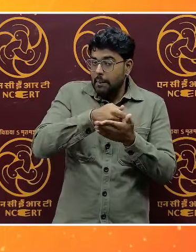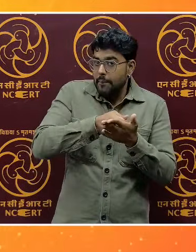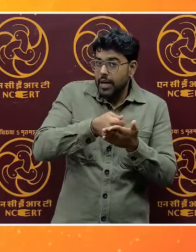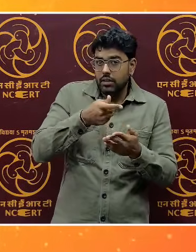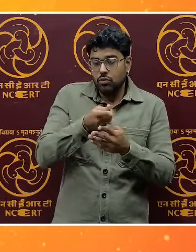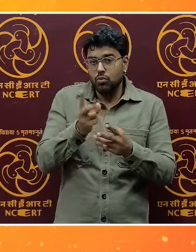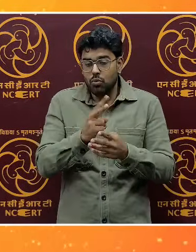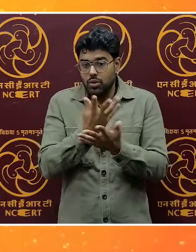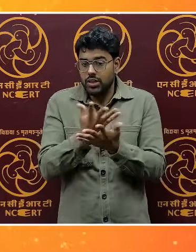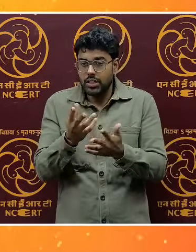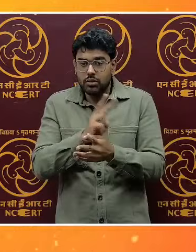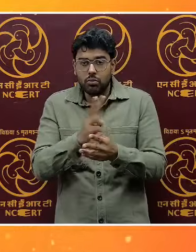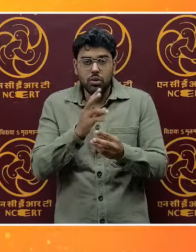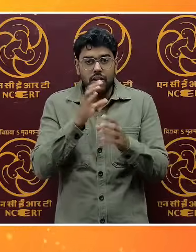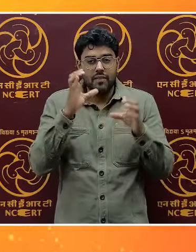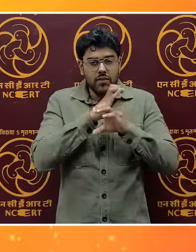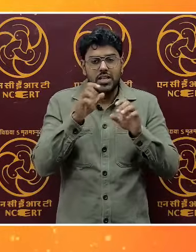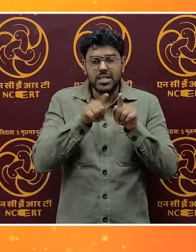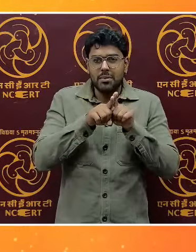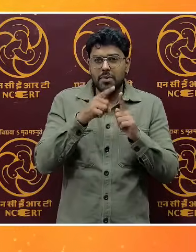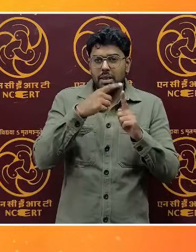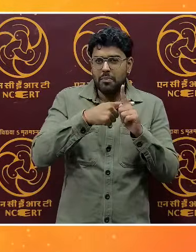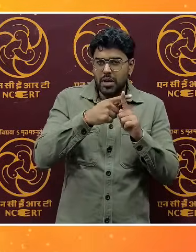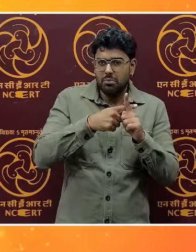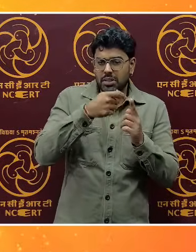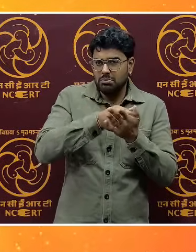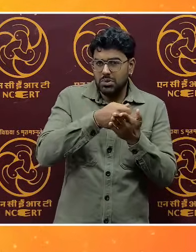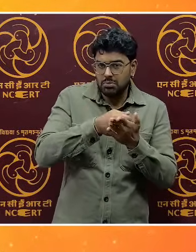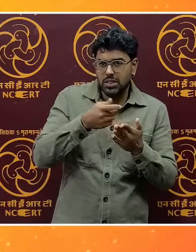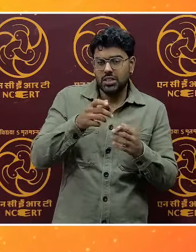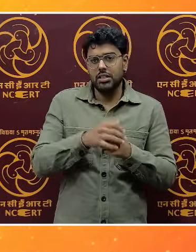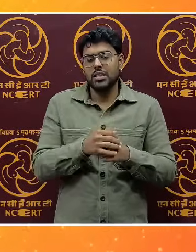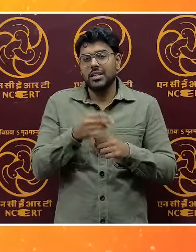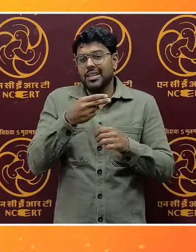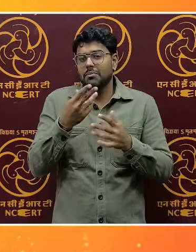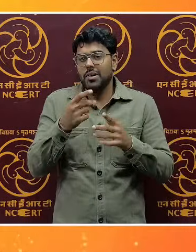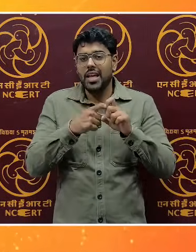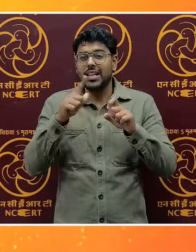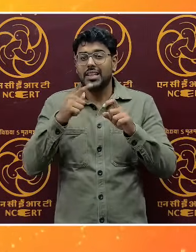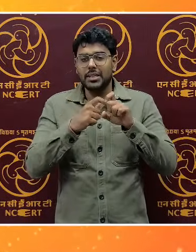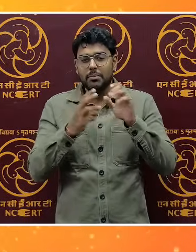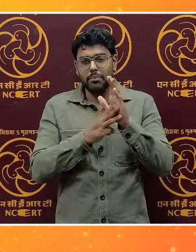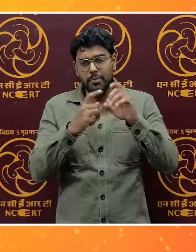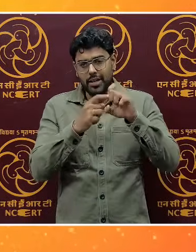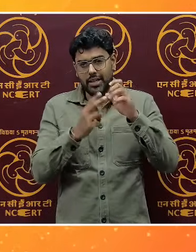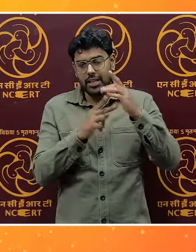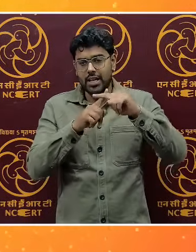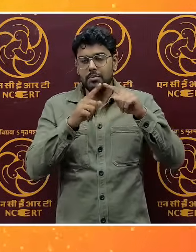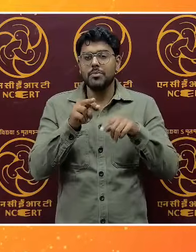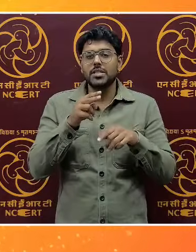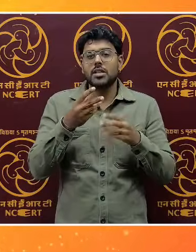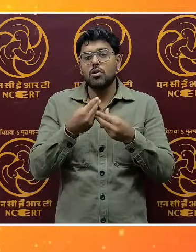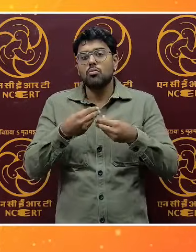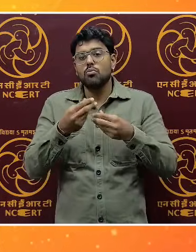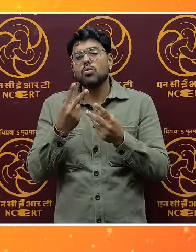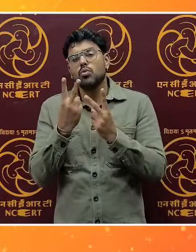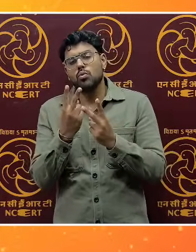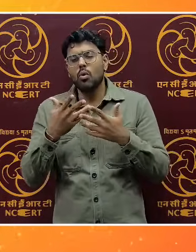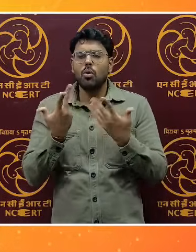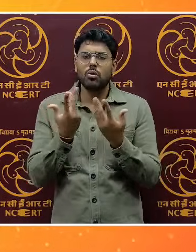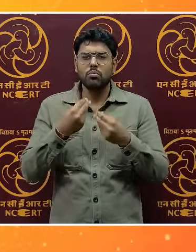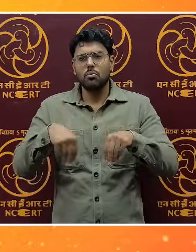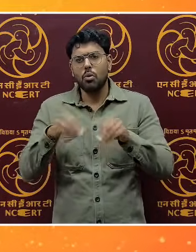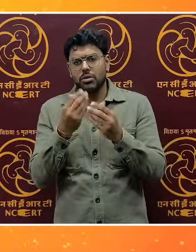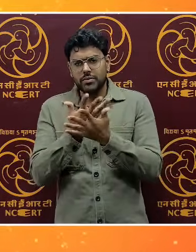confused. Element, I think single entity, compound as the name says, it's something like two or more, a group basically. So